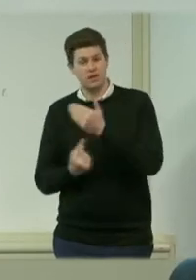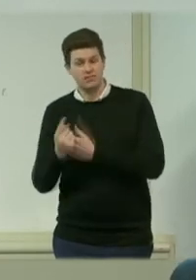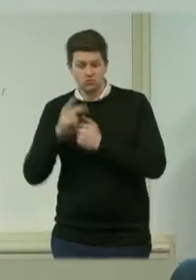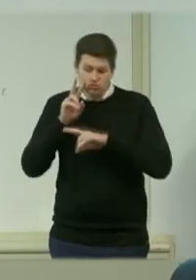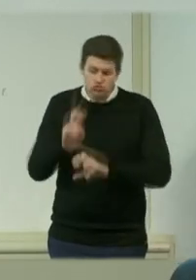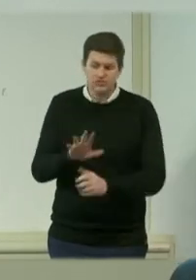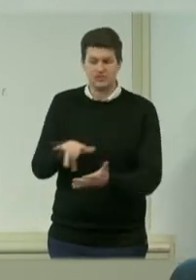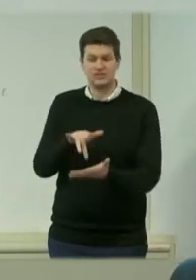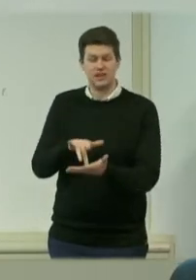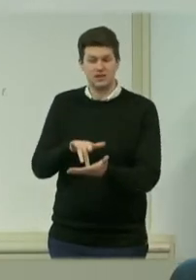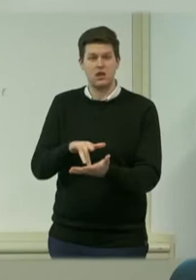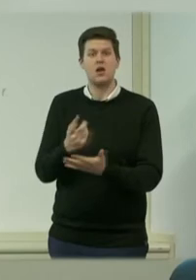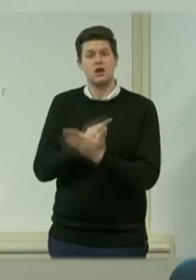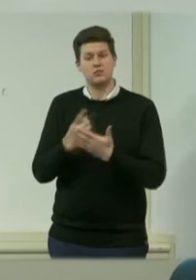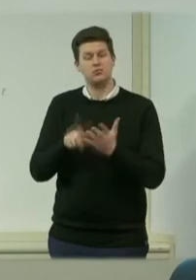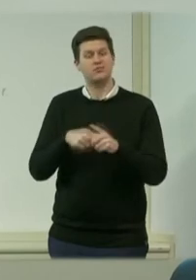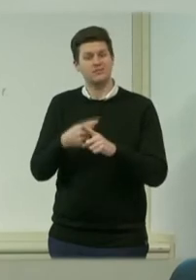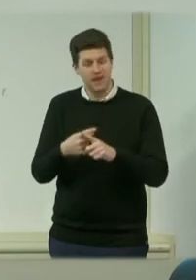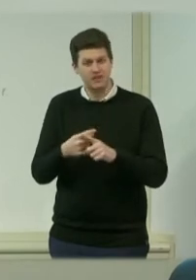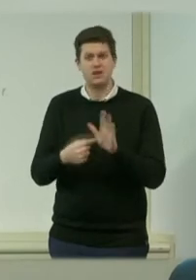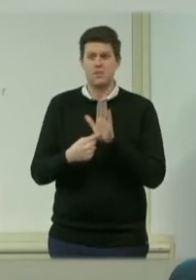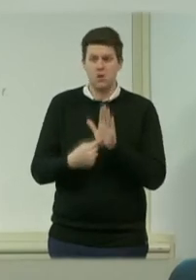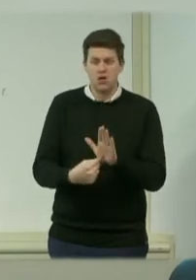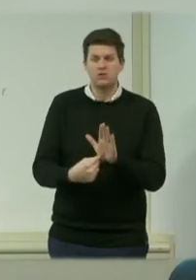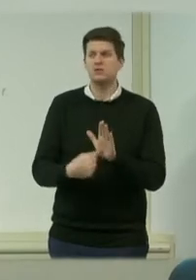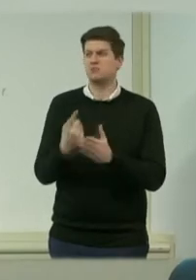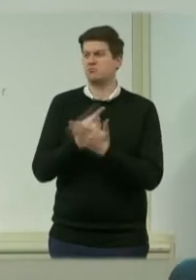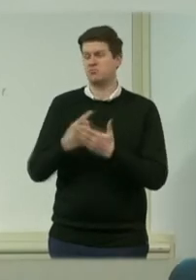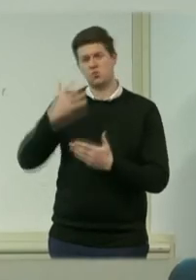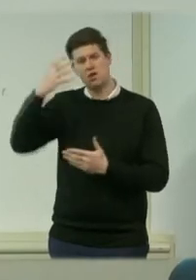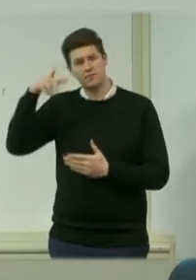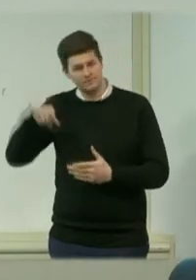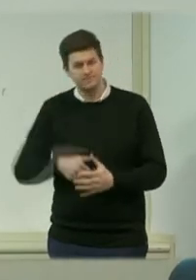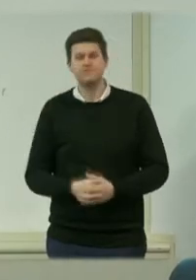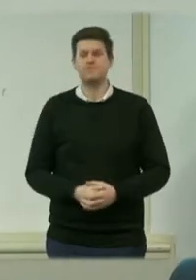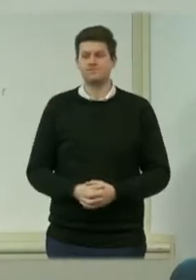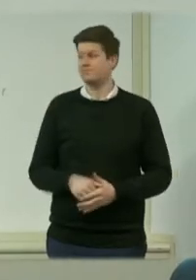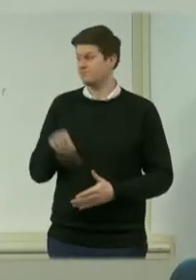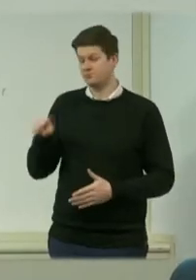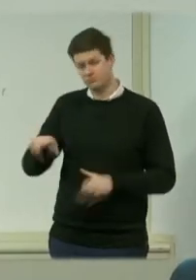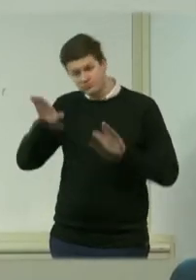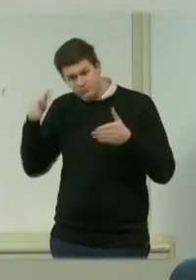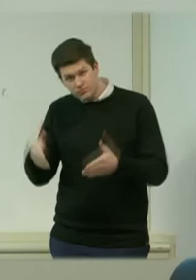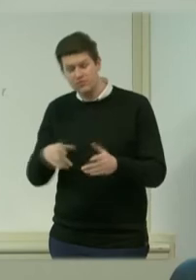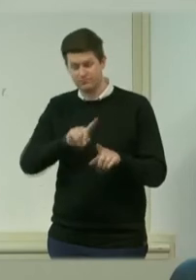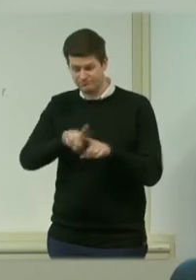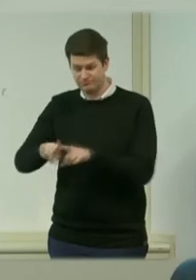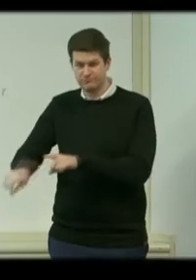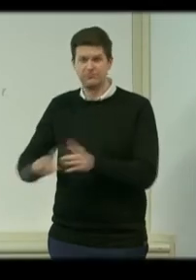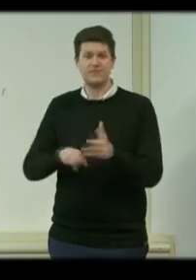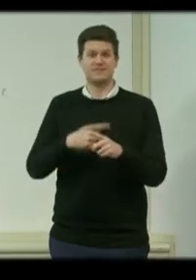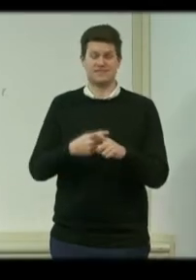tax, government spending and related policy issues. So David, in this session, is going to cover what the different kinds of taxes